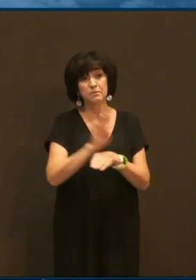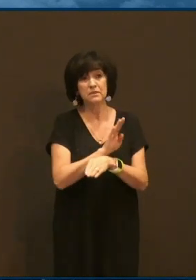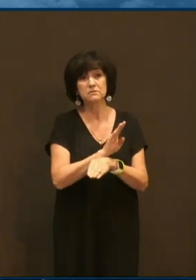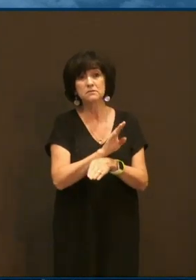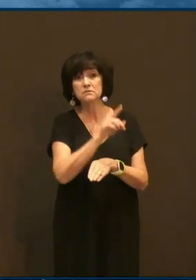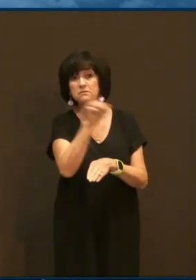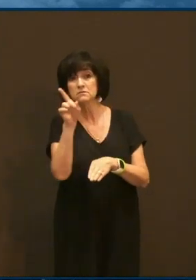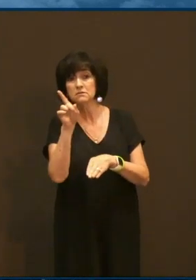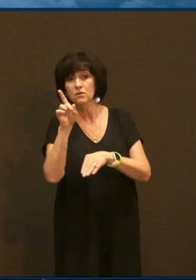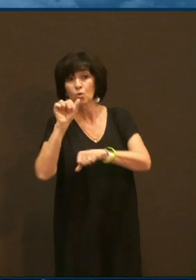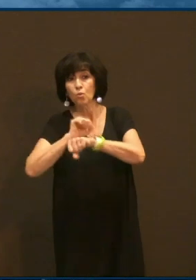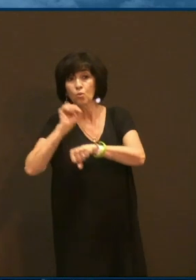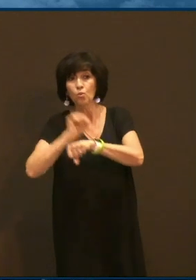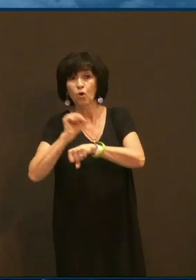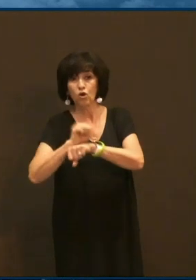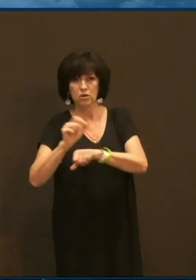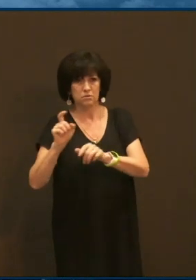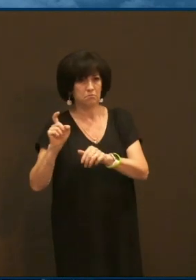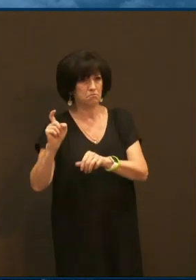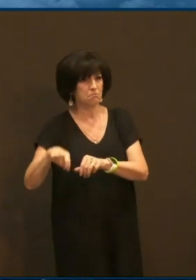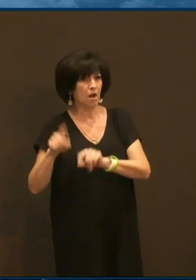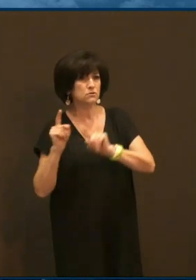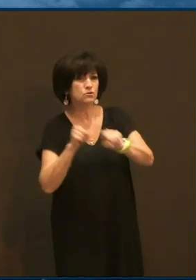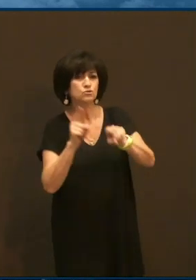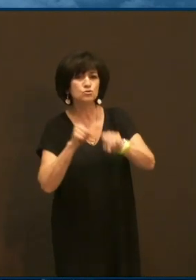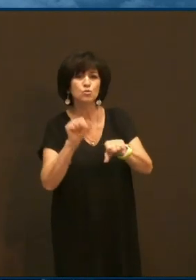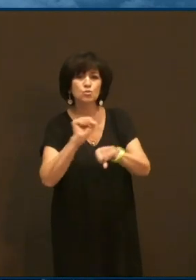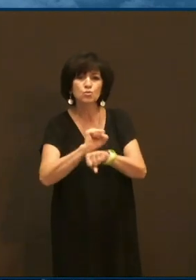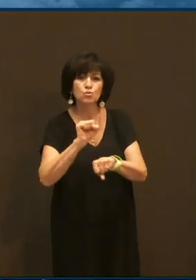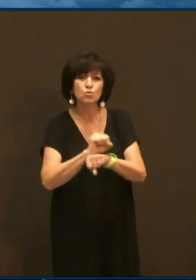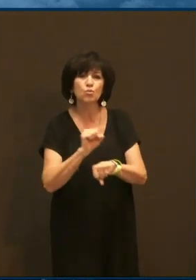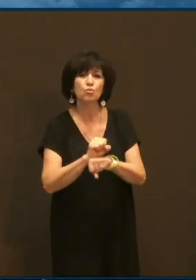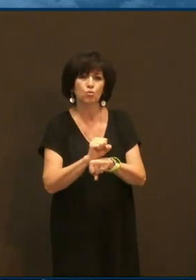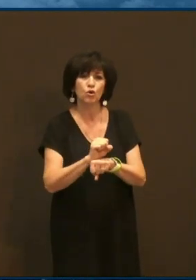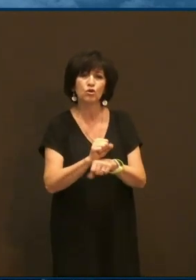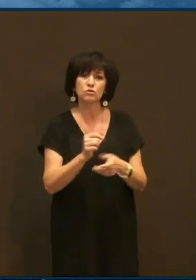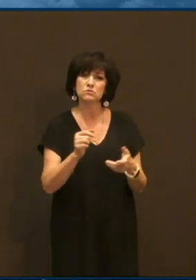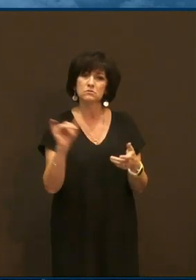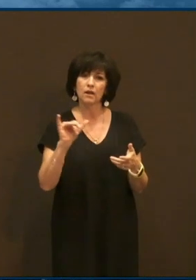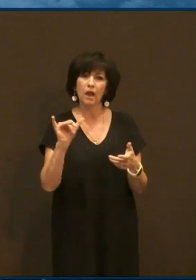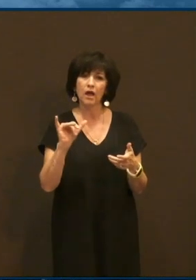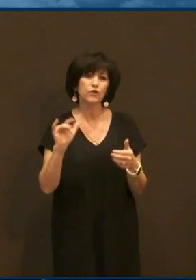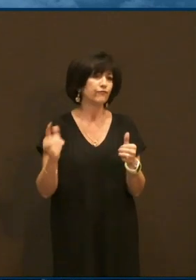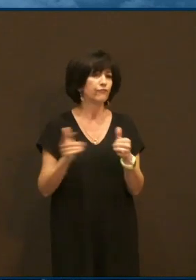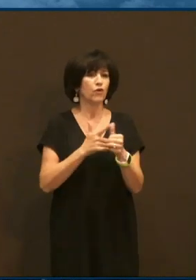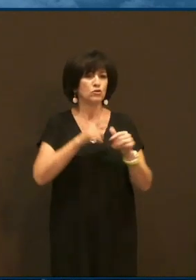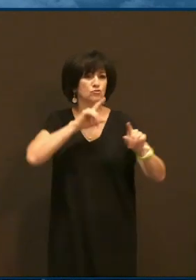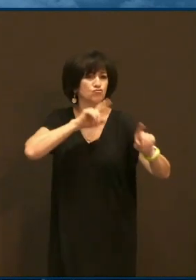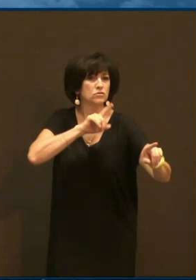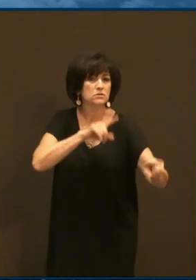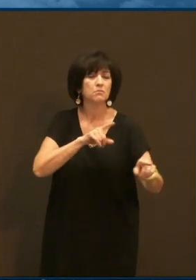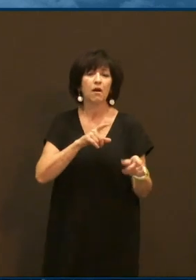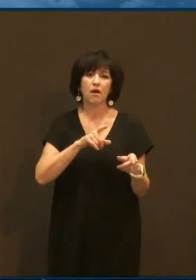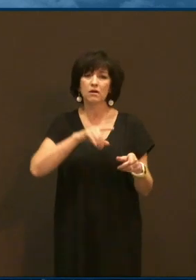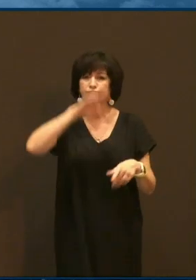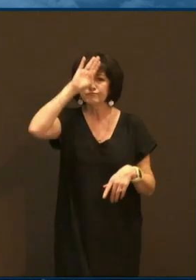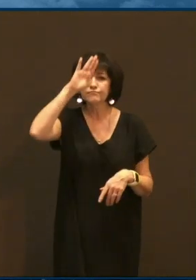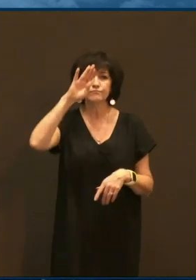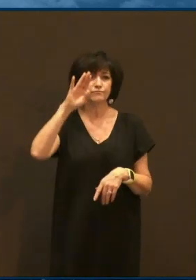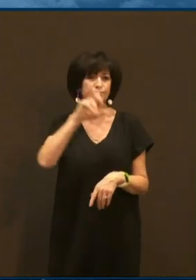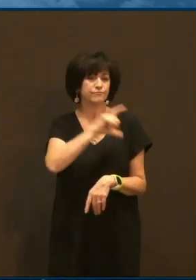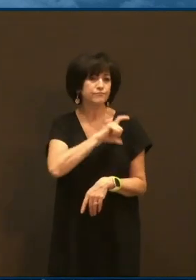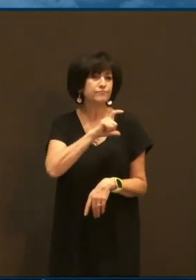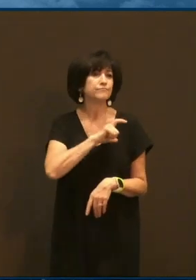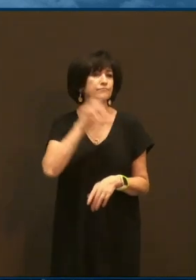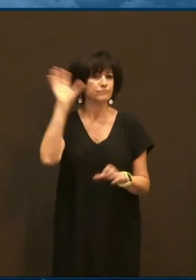employees that are kind of on the front lines, very public facing, and of course our hospitals and other healthcare providers are just that.